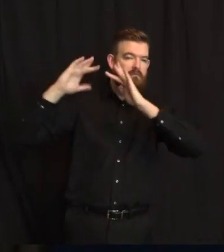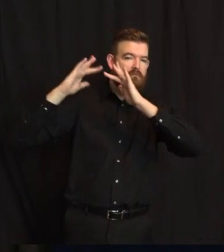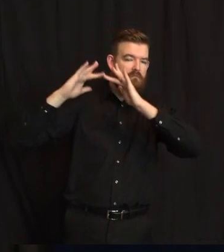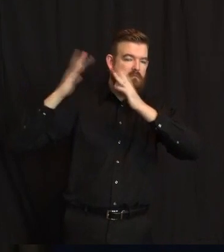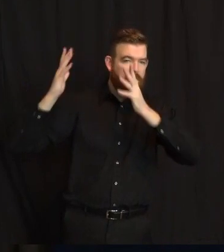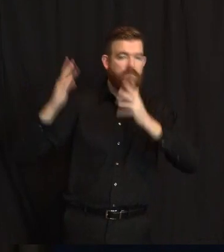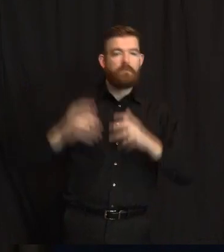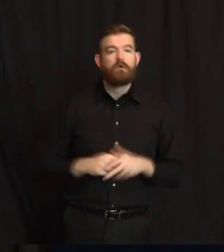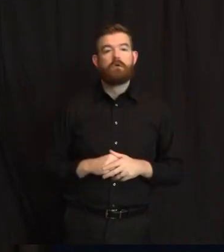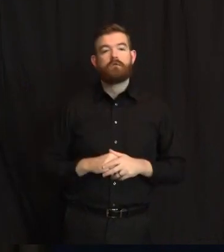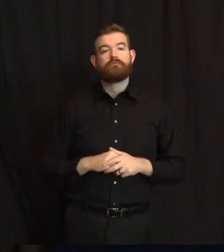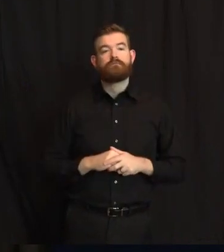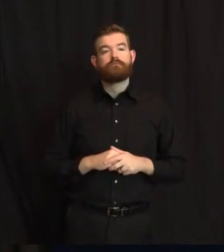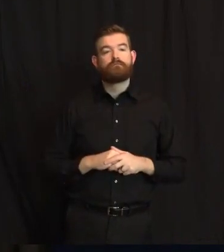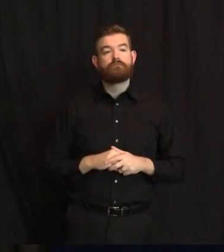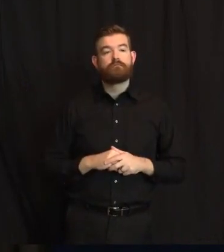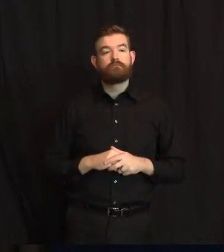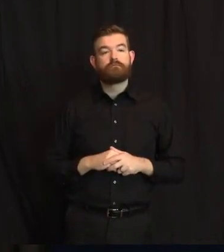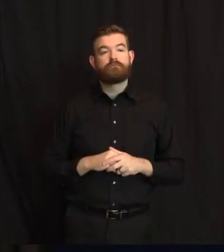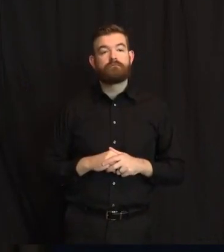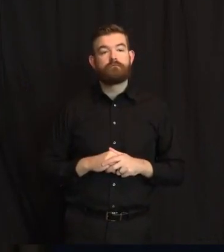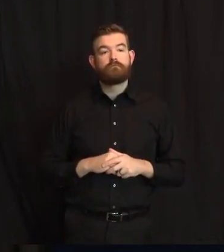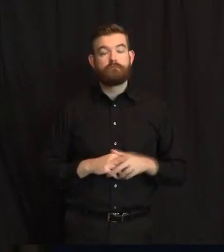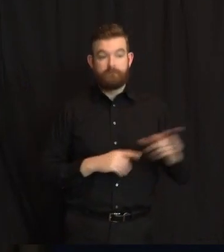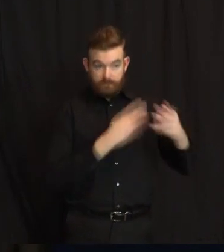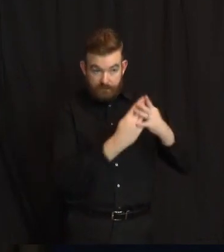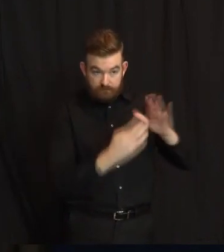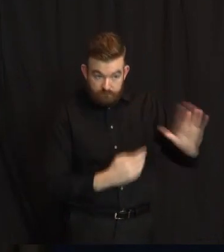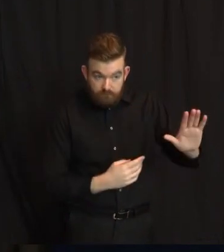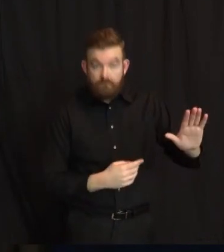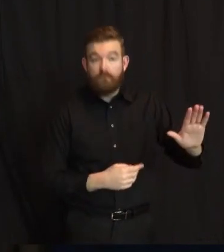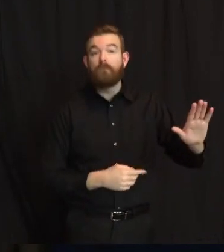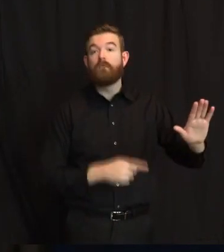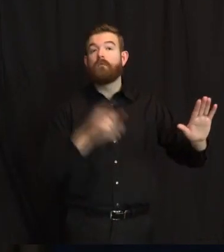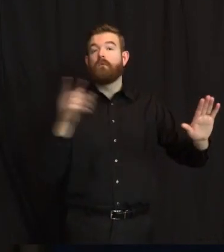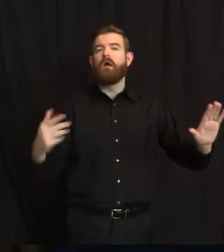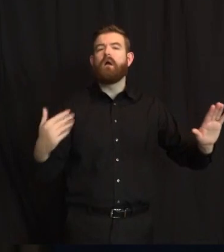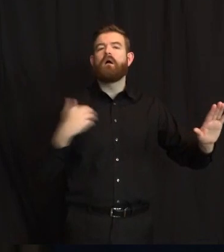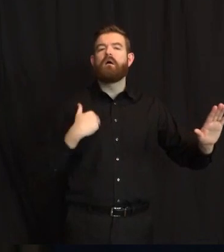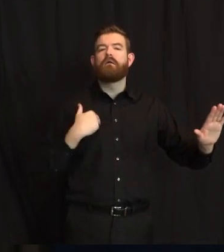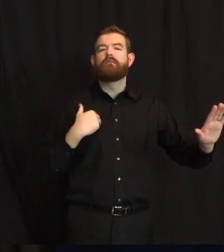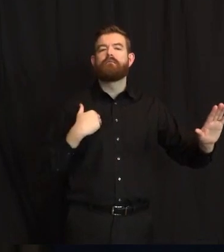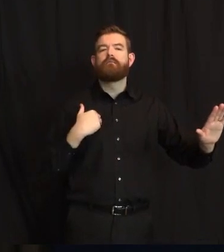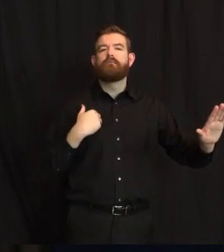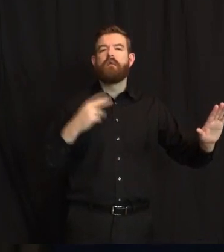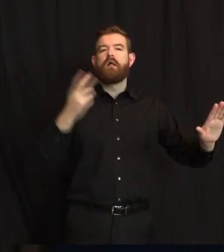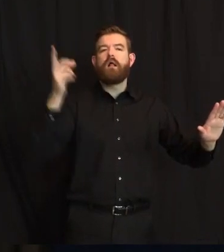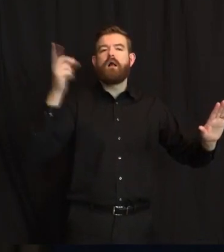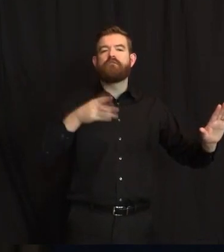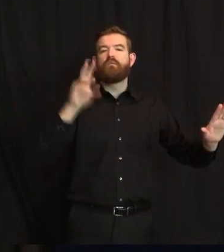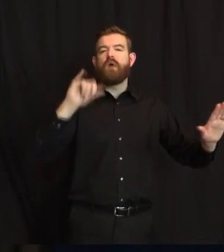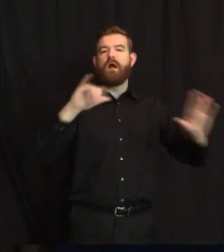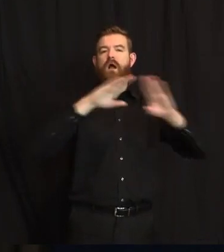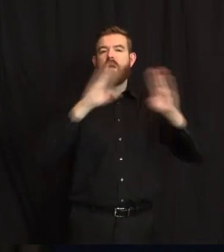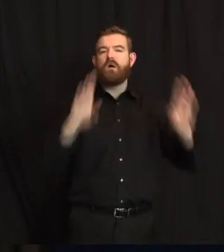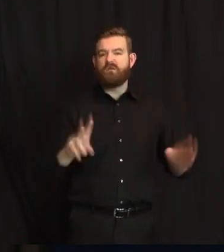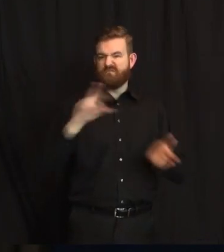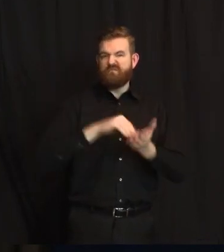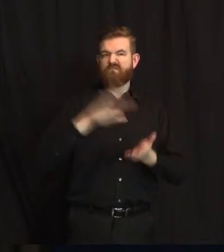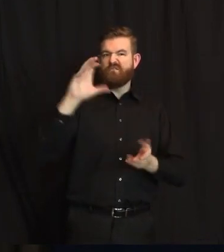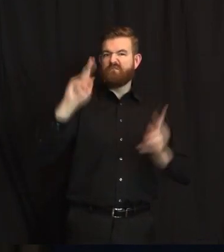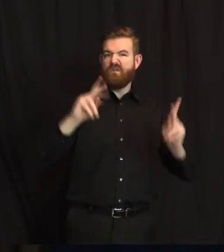residents that are in a community in our residential community release programs or our halfway houses that we also are working with every